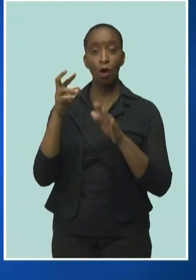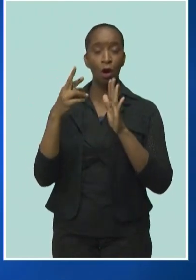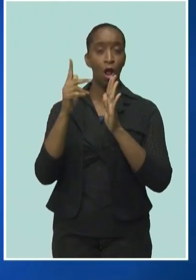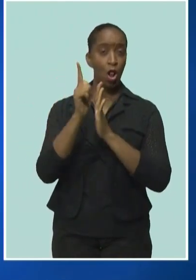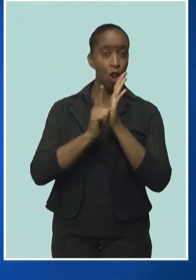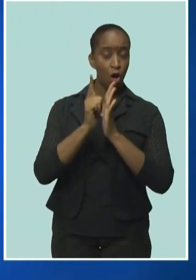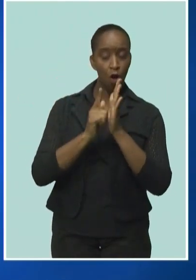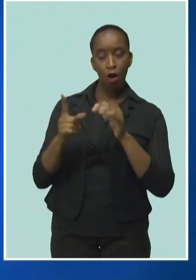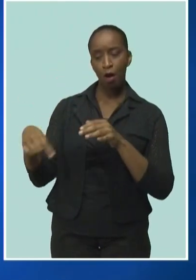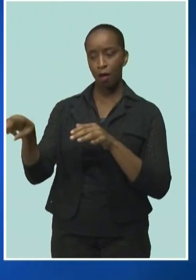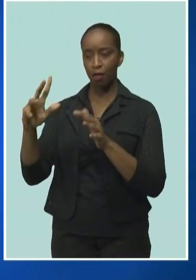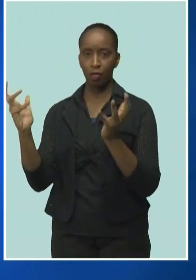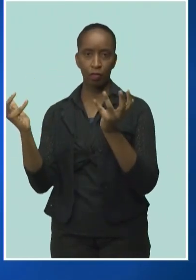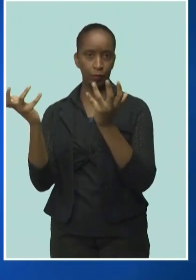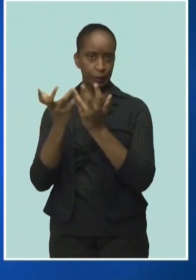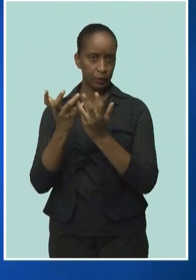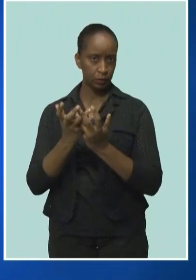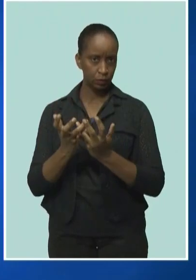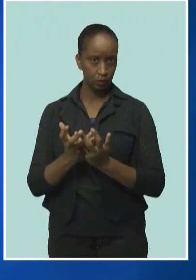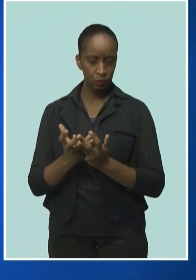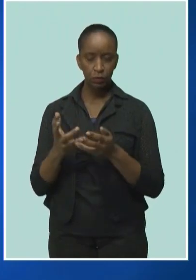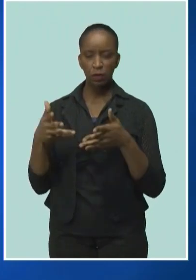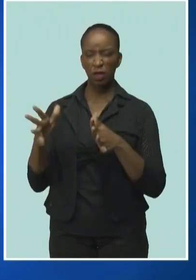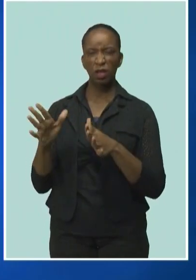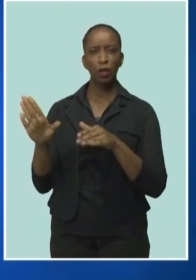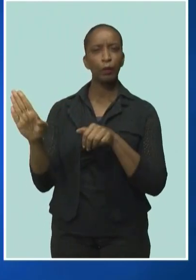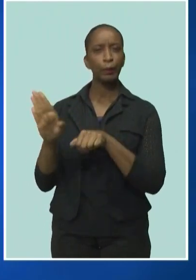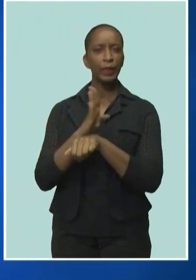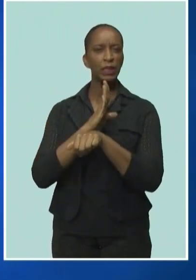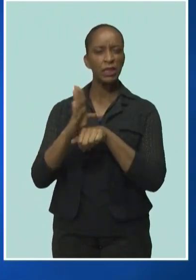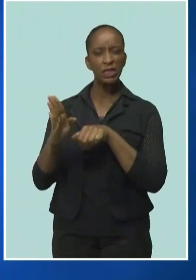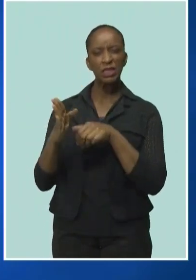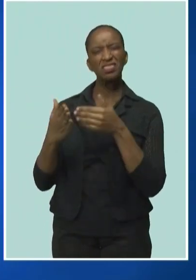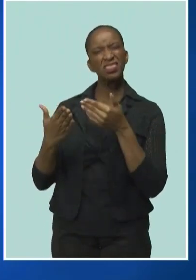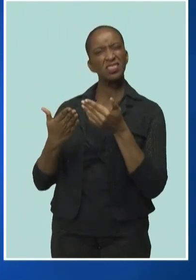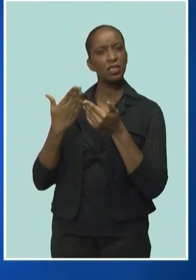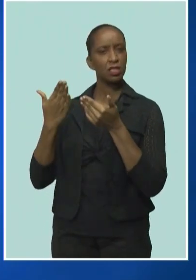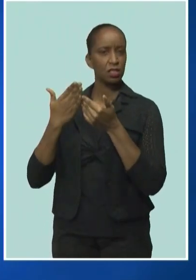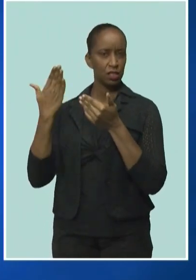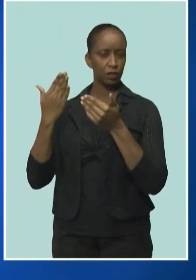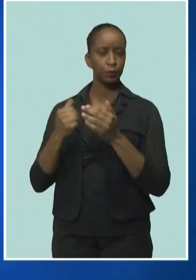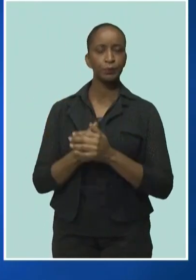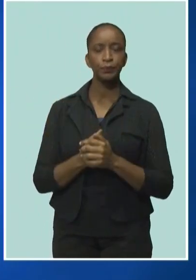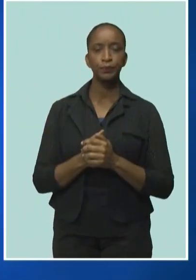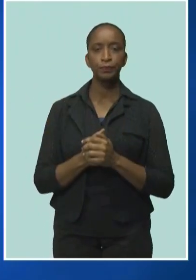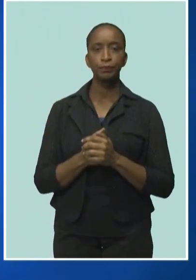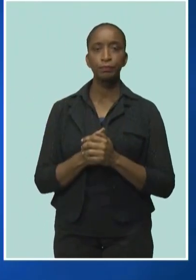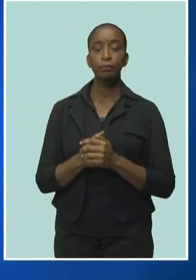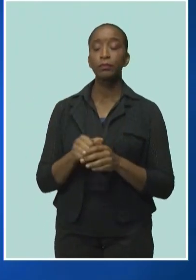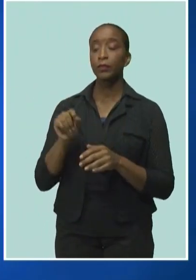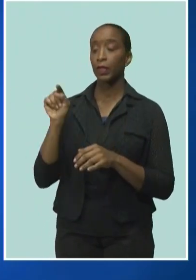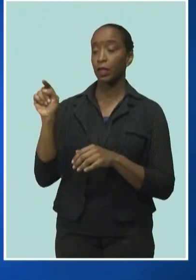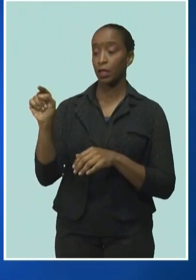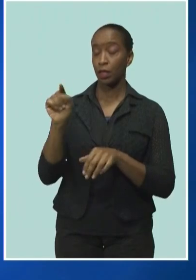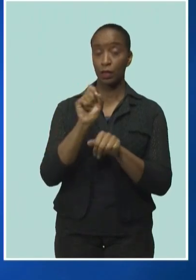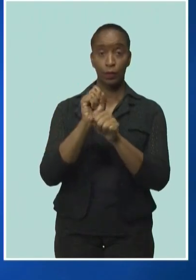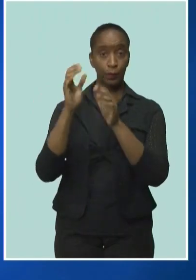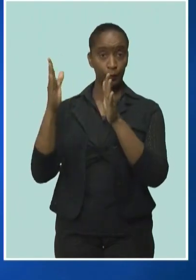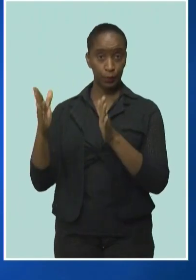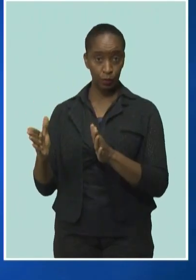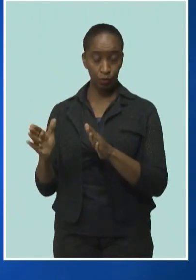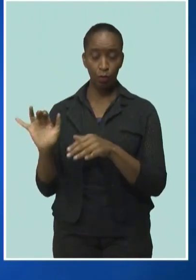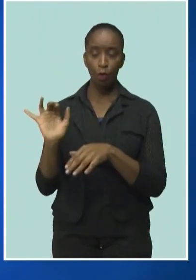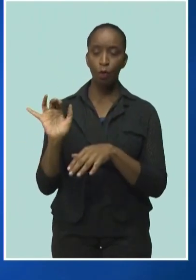business facilitation as a nation. We must now, therefore, engage with the workers and the representatives in the